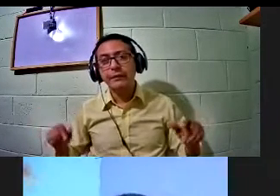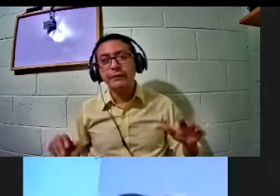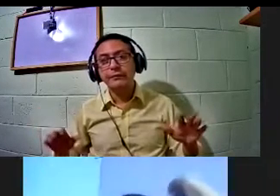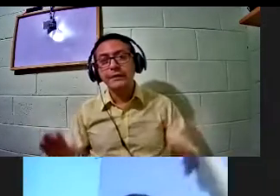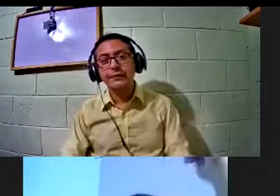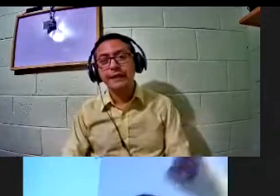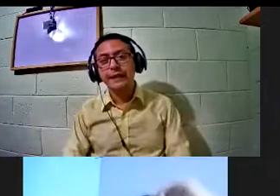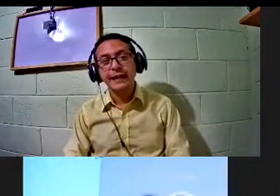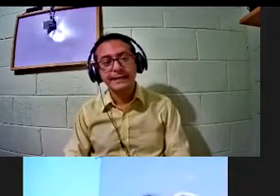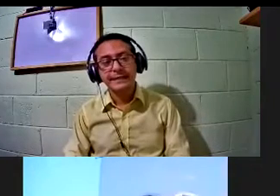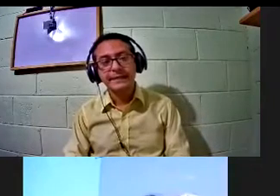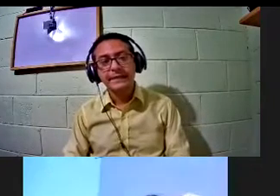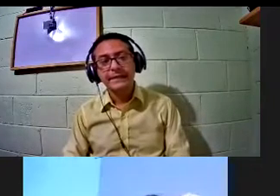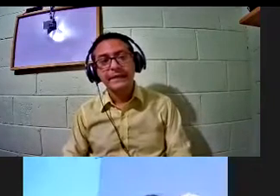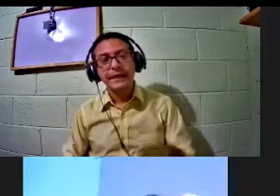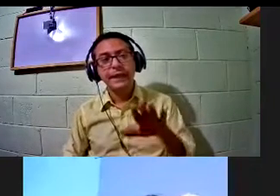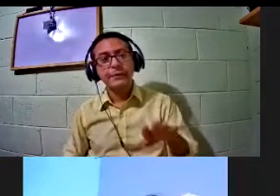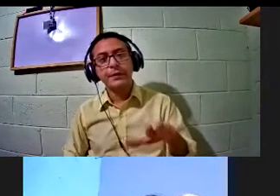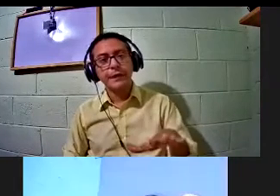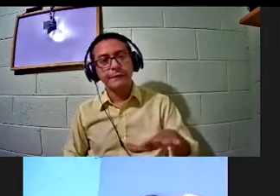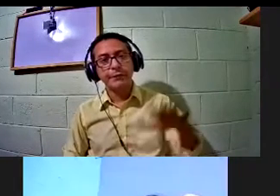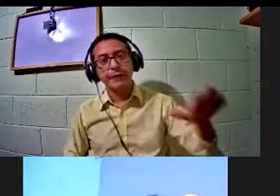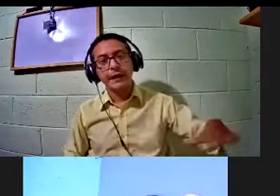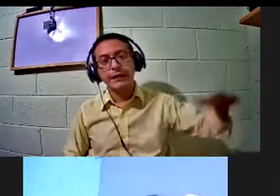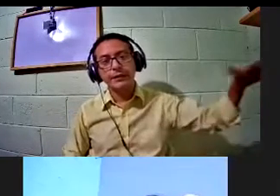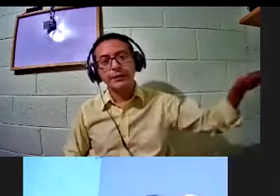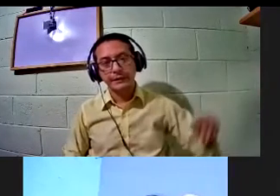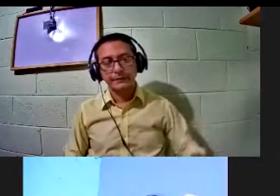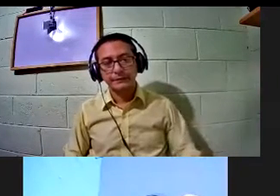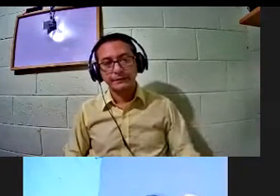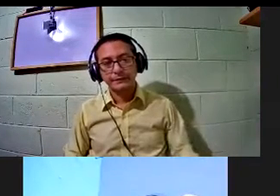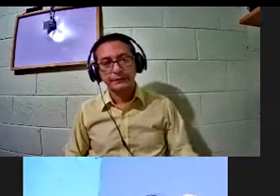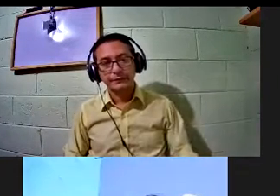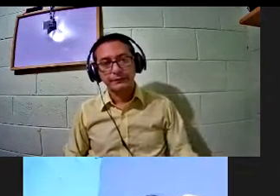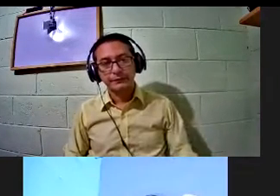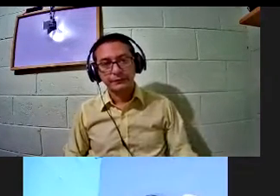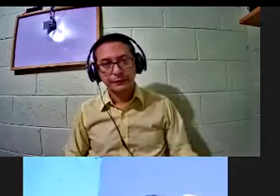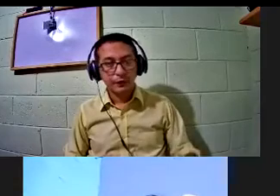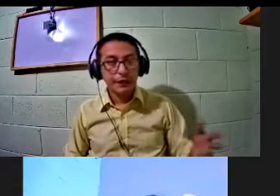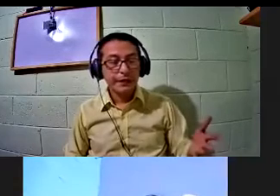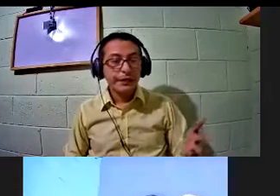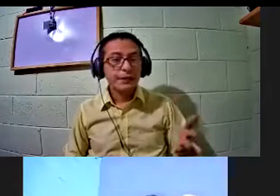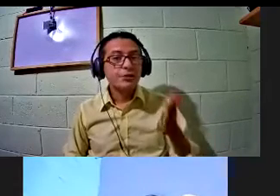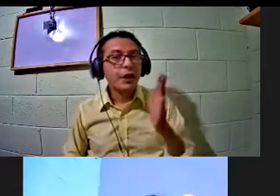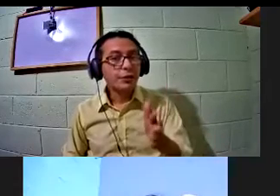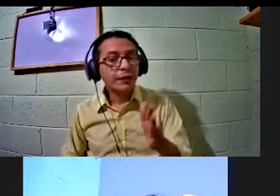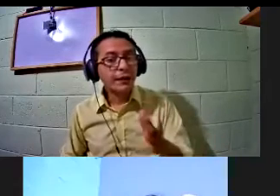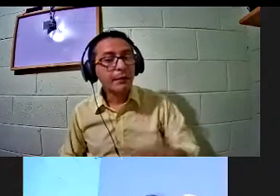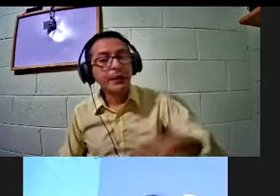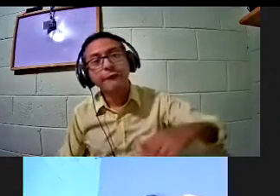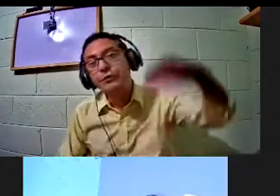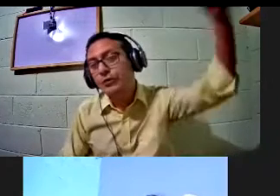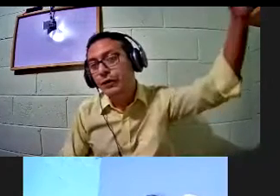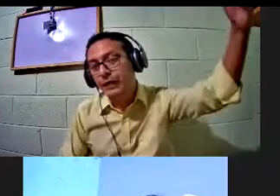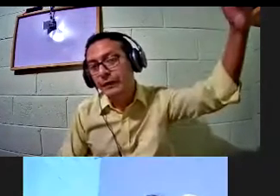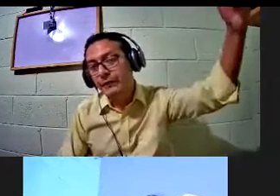I am receiving classes every day from 8 to 10. Okay? You are talking about